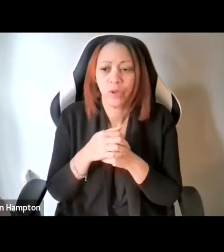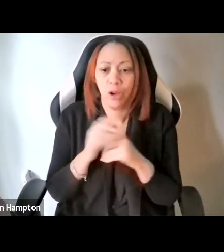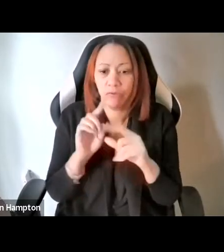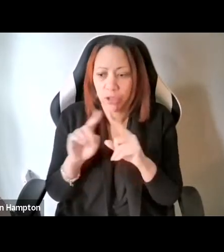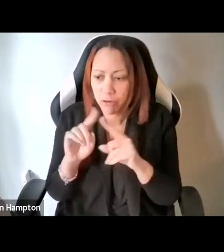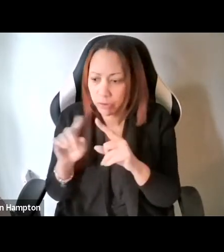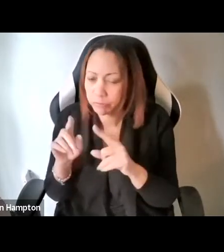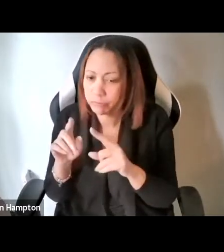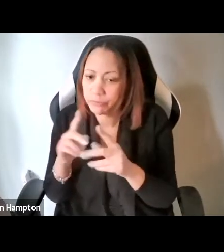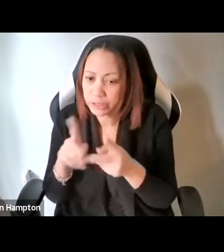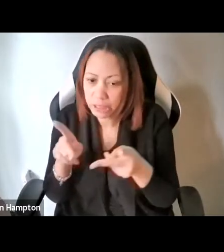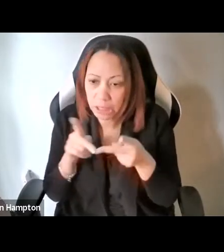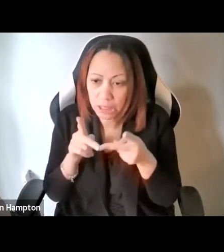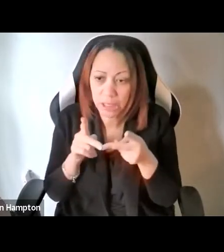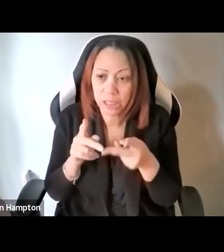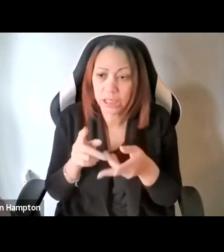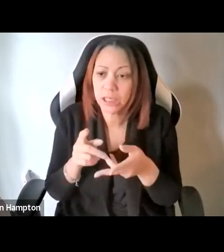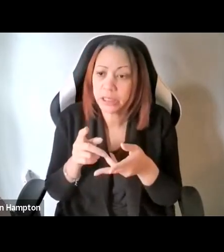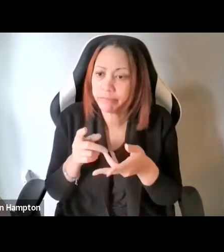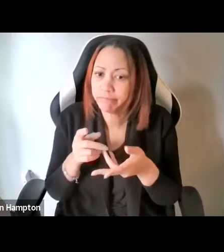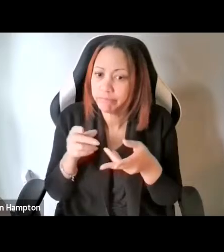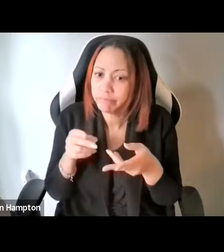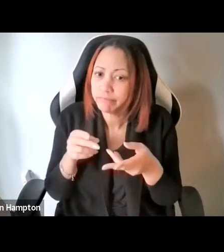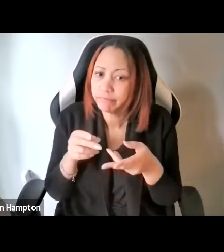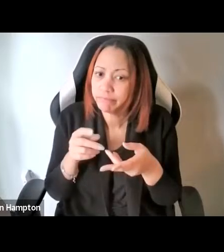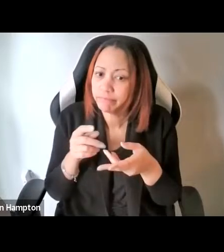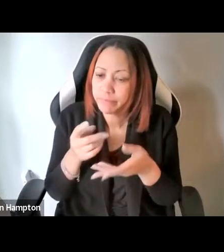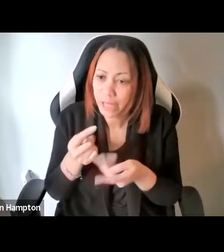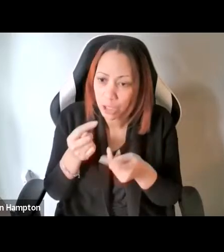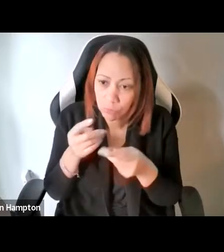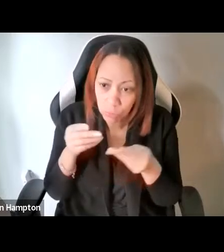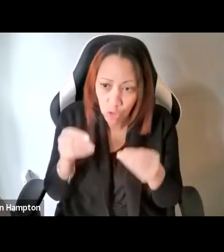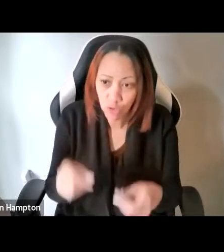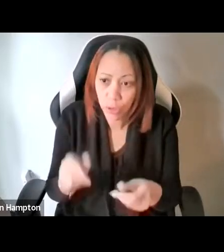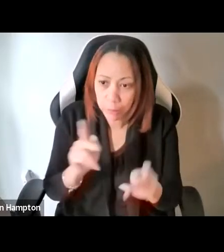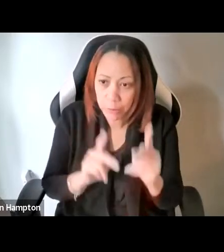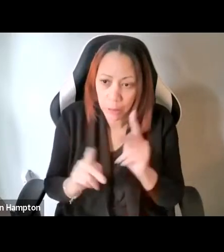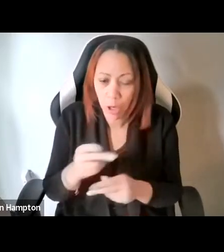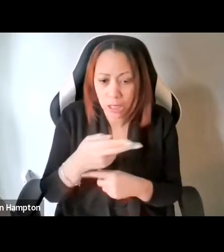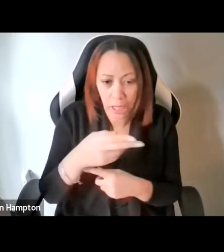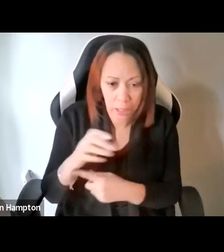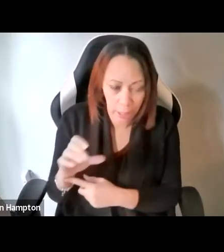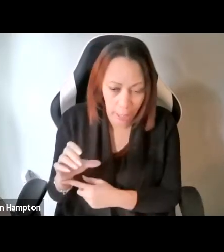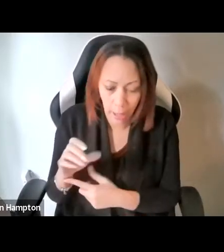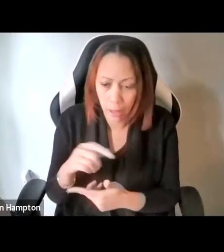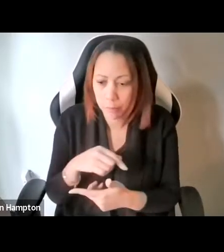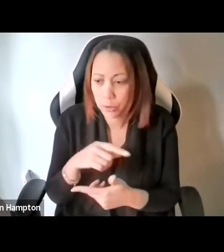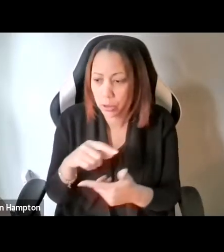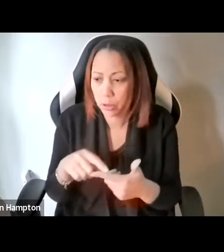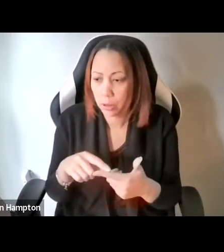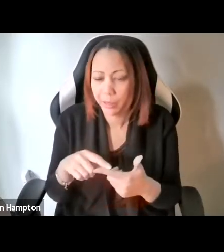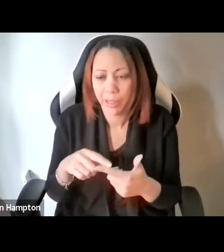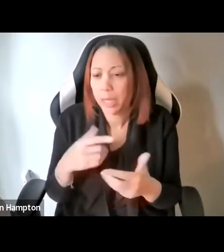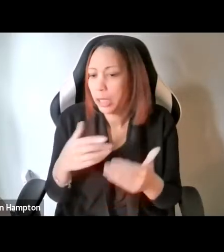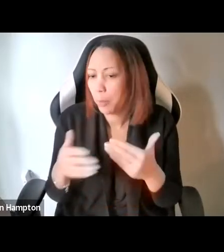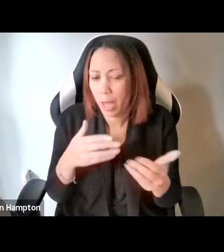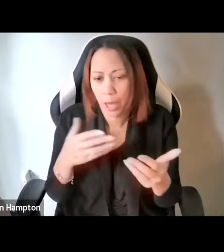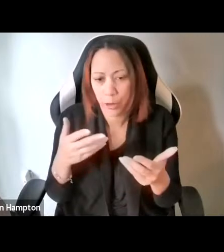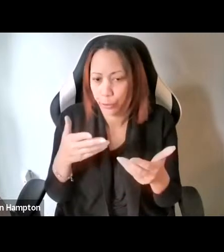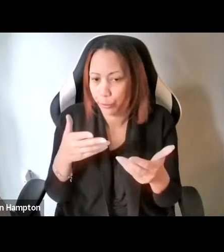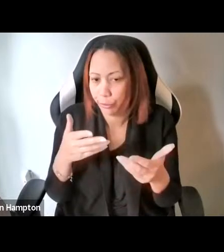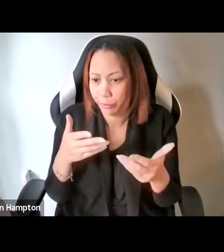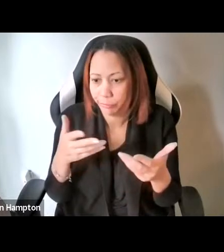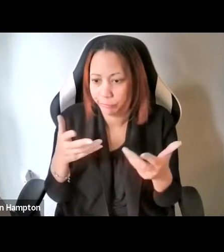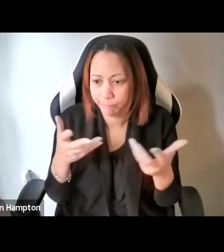facilities that treat individuals that are handicapped in one way or another, so